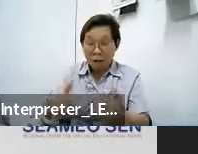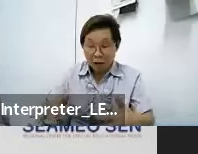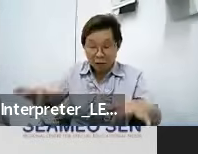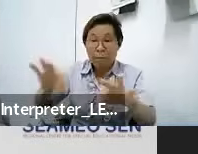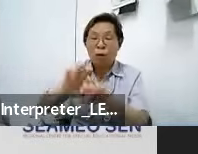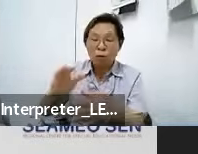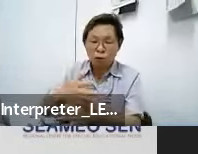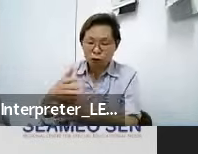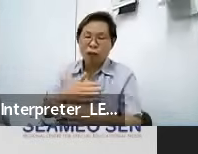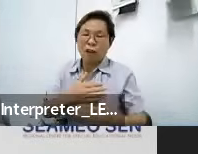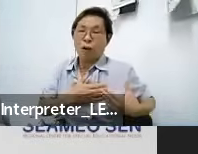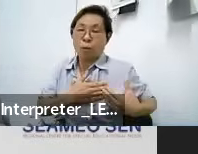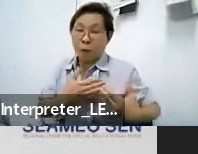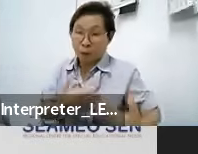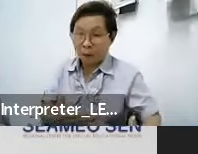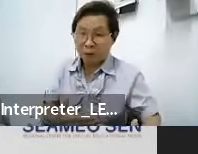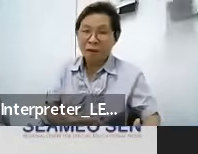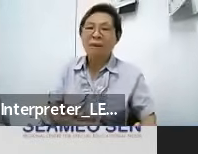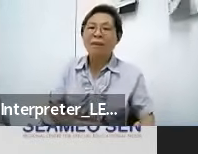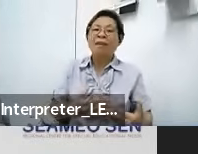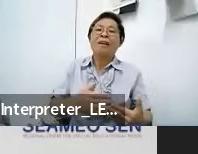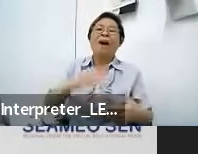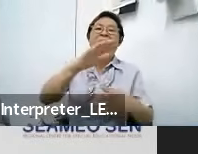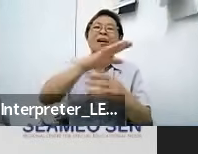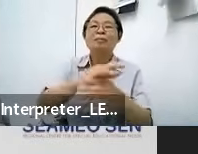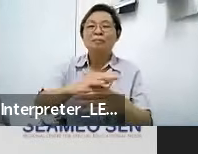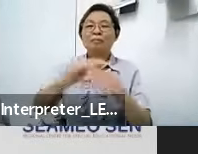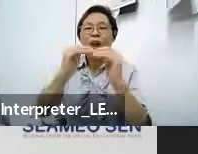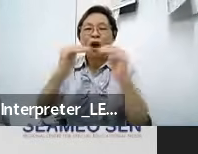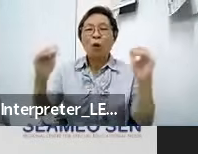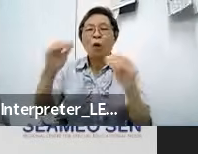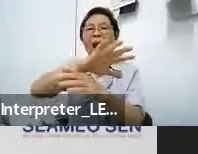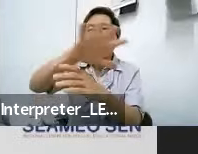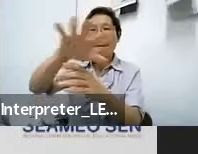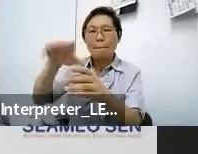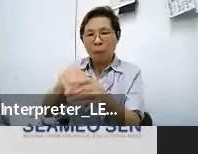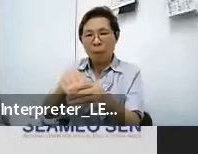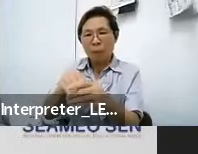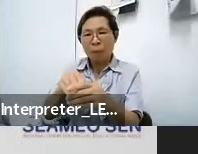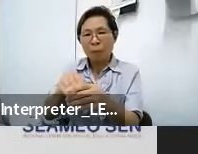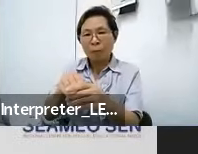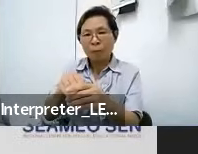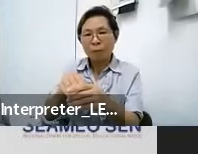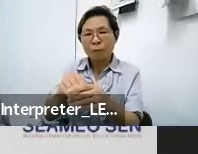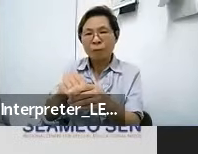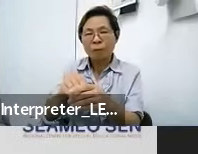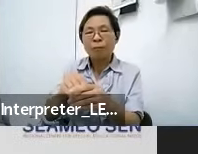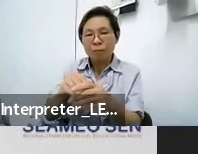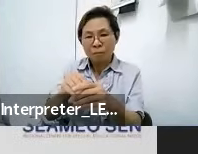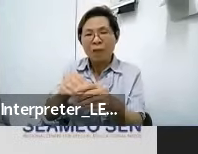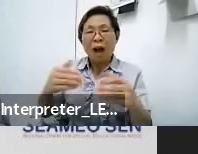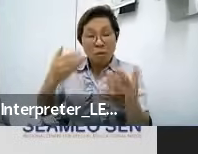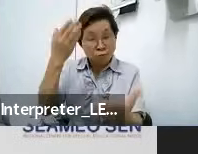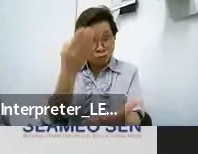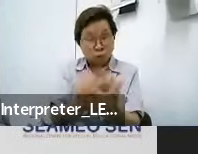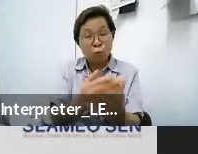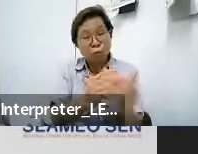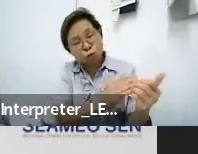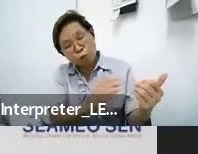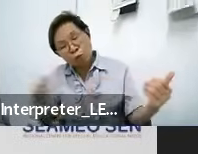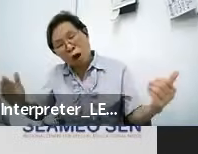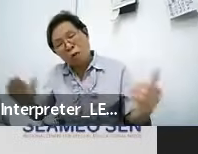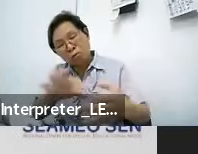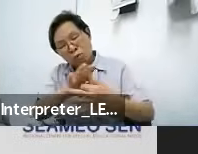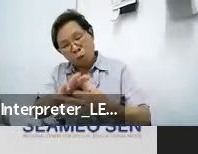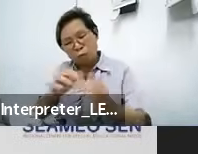their commitment to fostering equity and inclusion in education has been evident throughout this collaboration. Together,